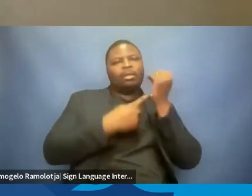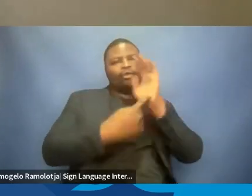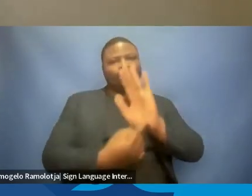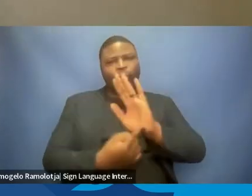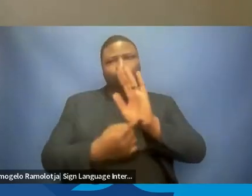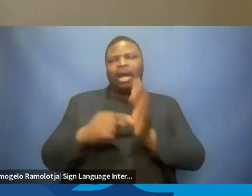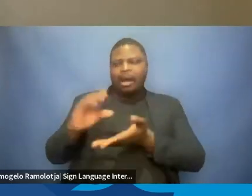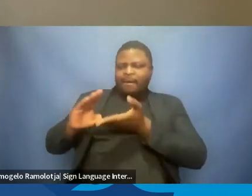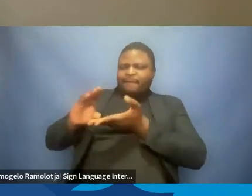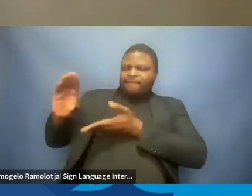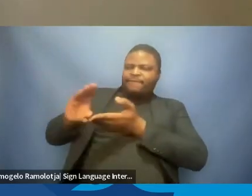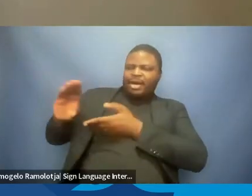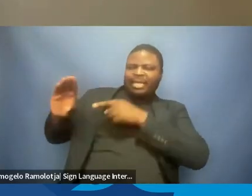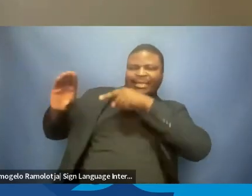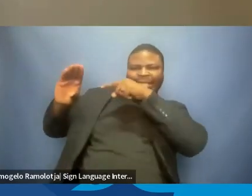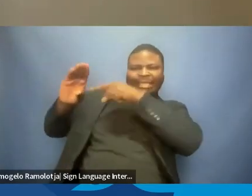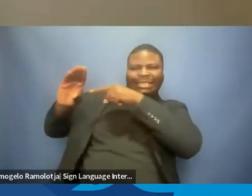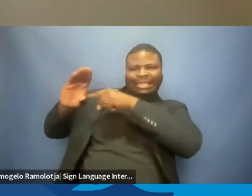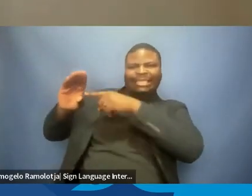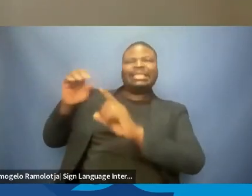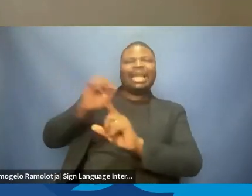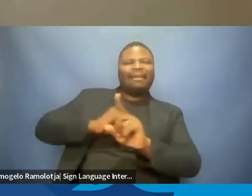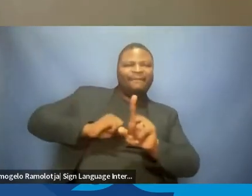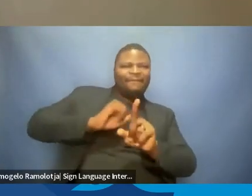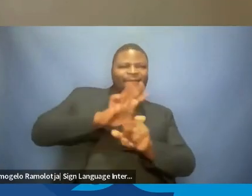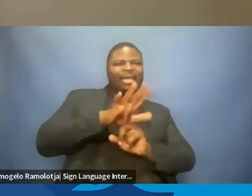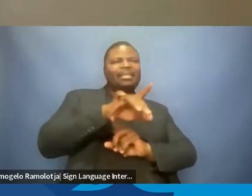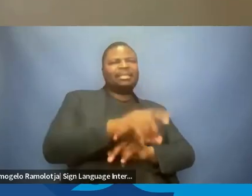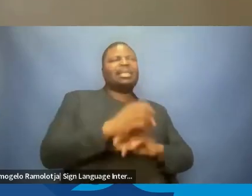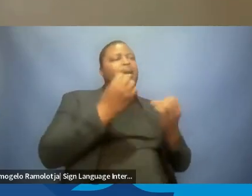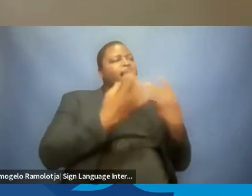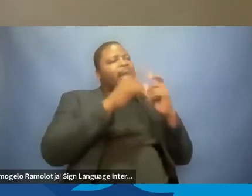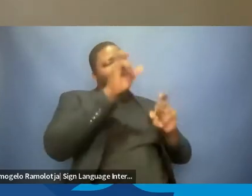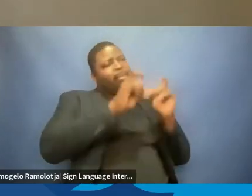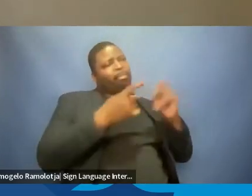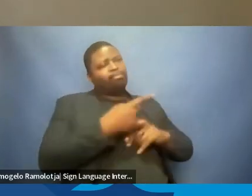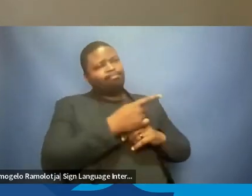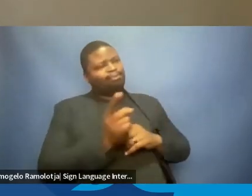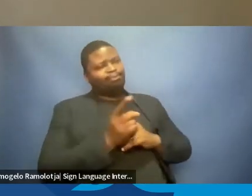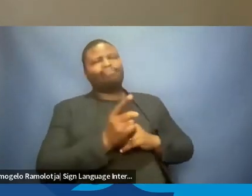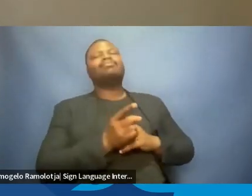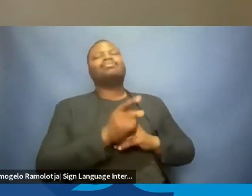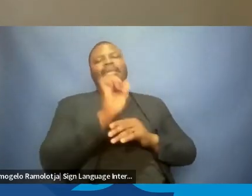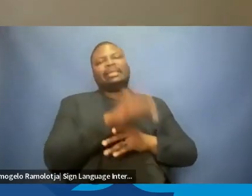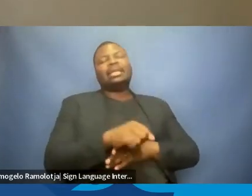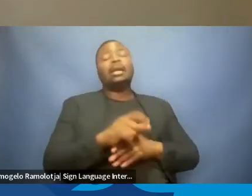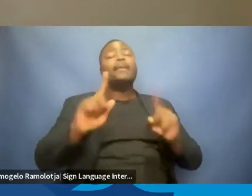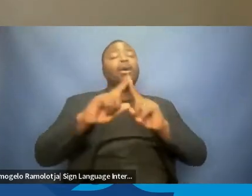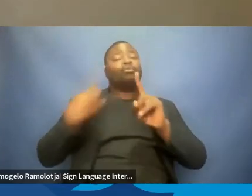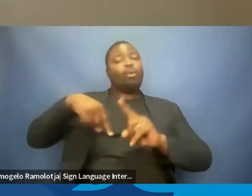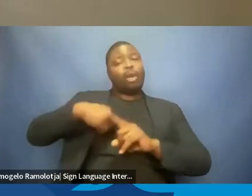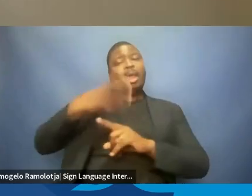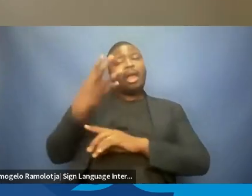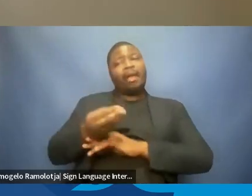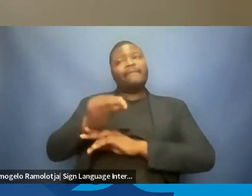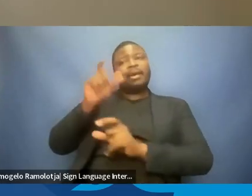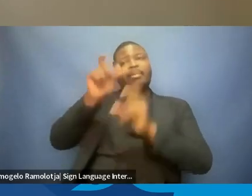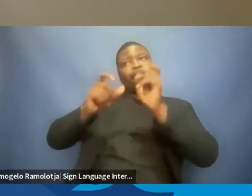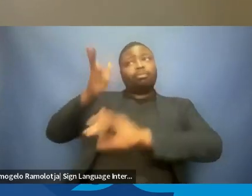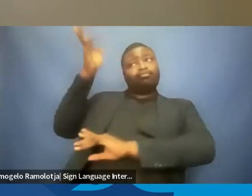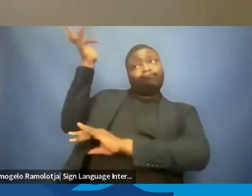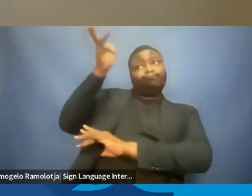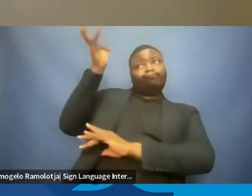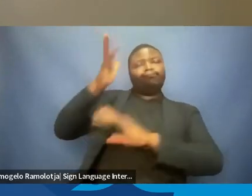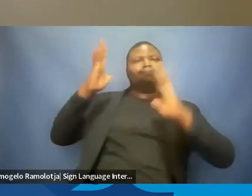crisis places harm reduction programming at risk. And we have amazing speakers today to illustrate those points from